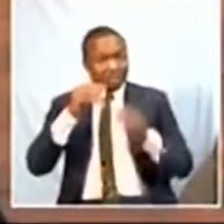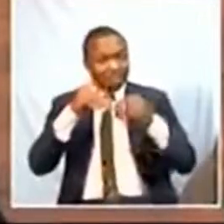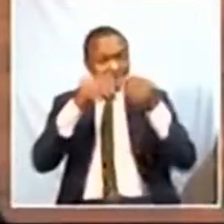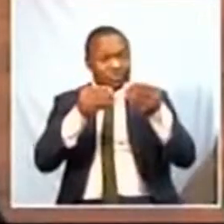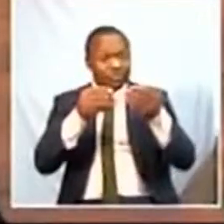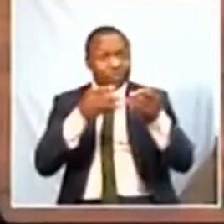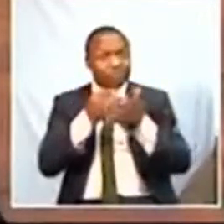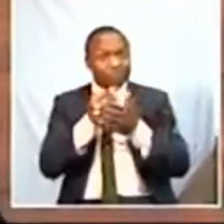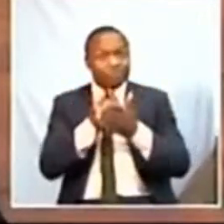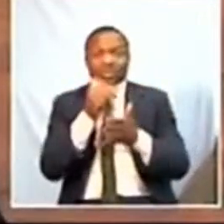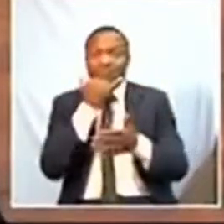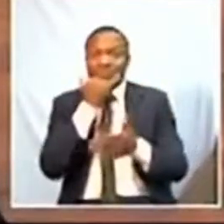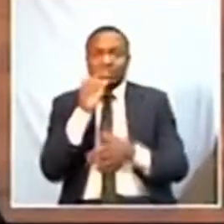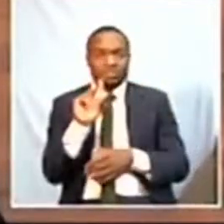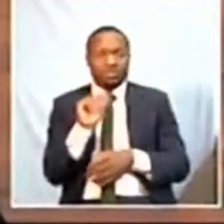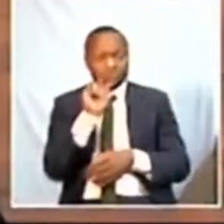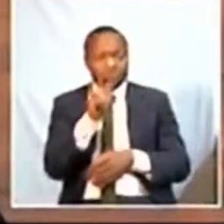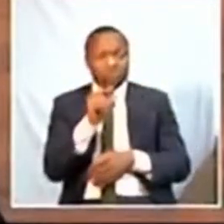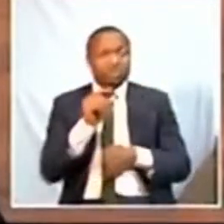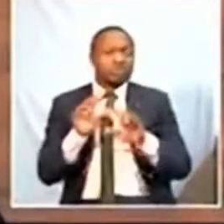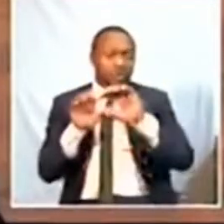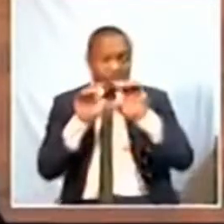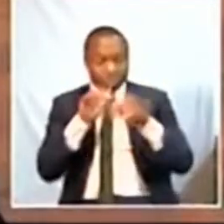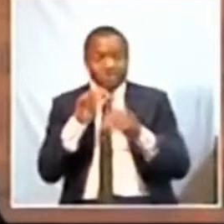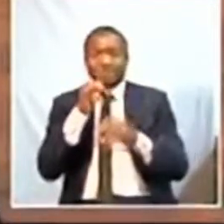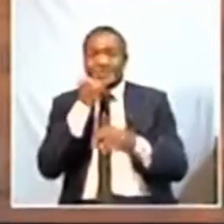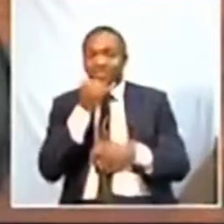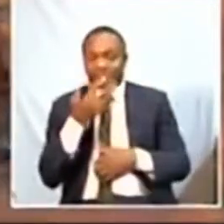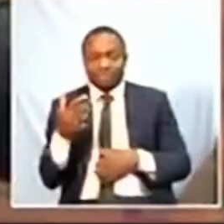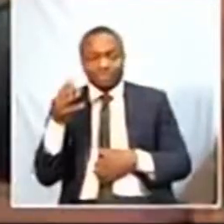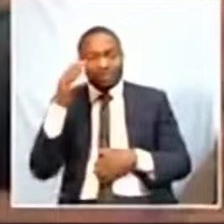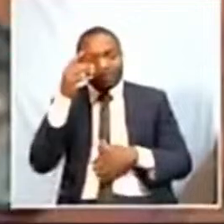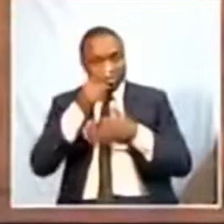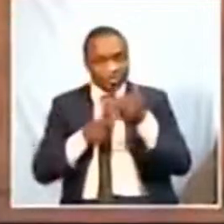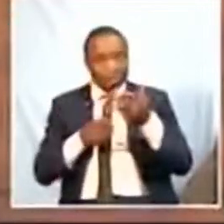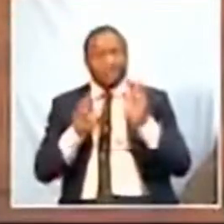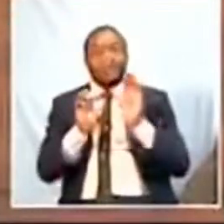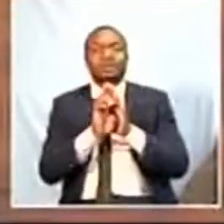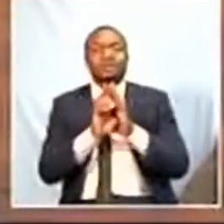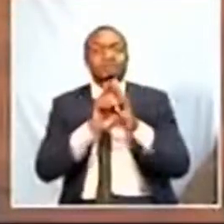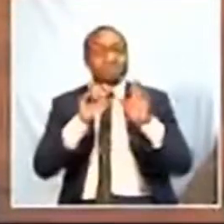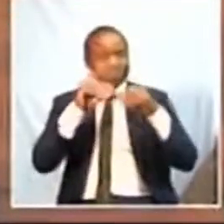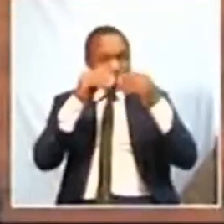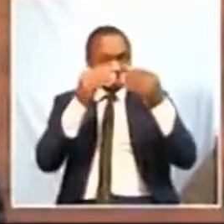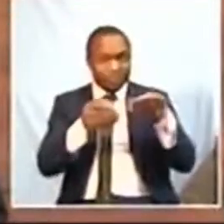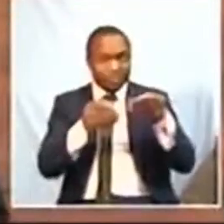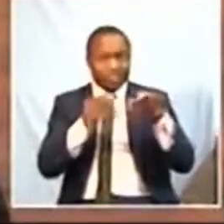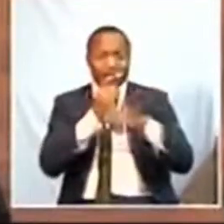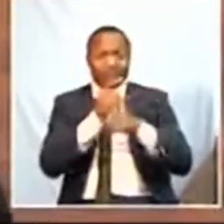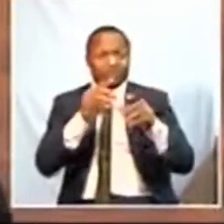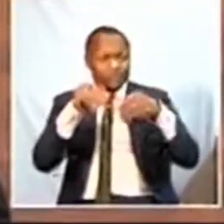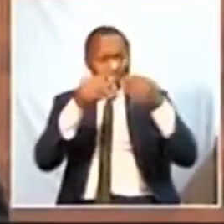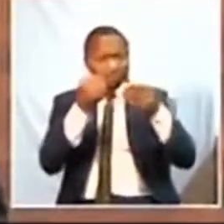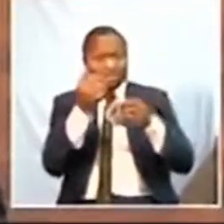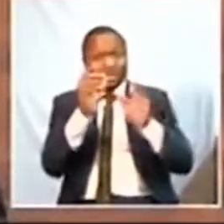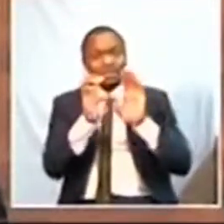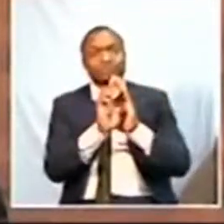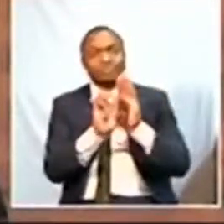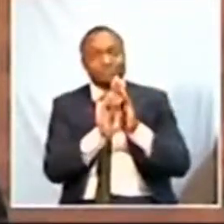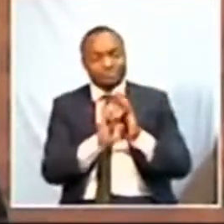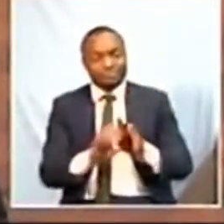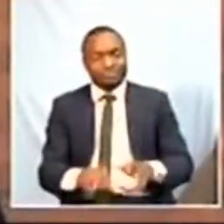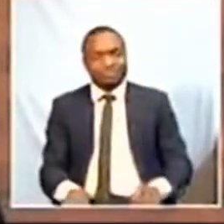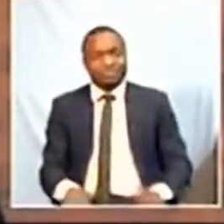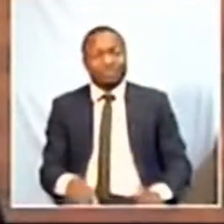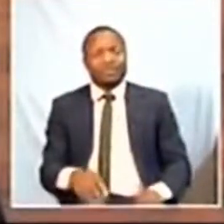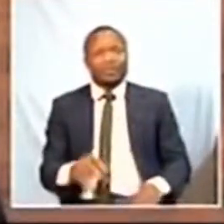money wrong? No. You are the ones who are doing wrong things. So that's what the example is giving. I've just given you one example.